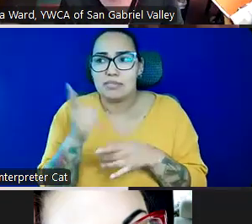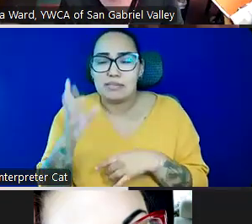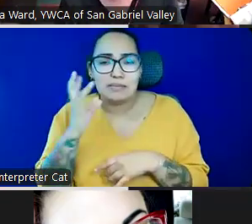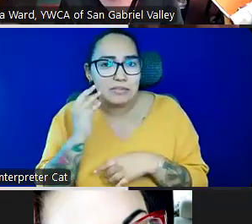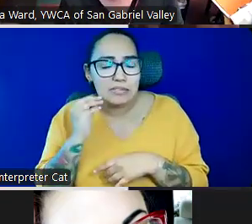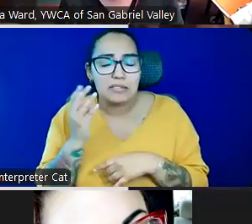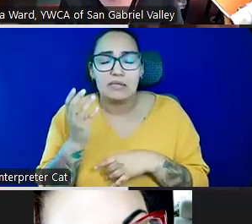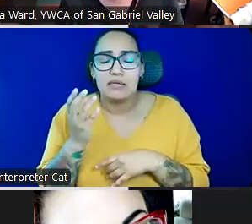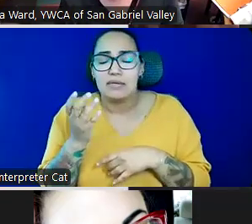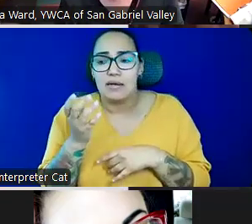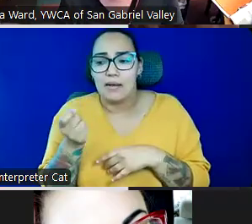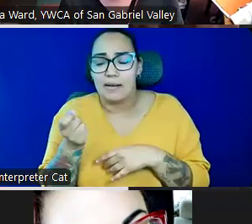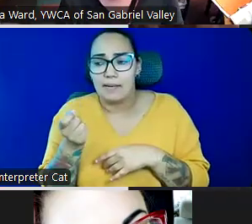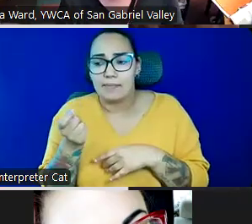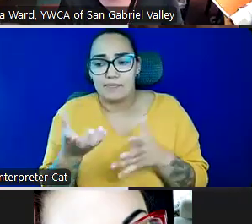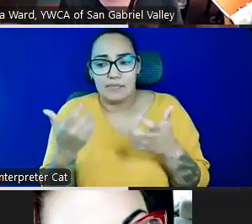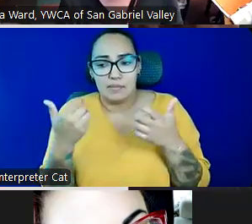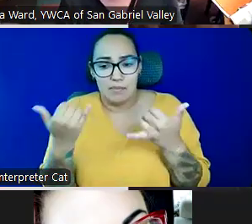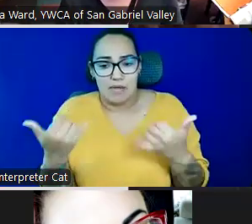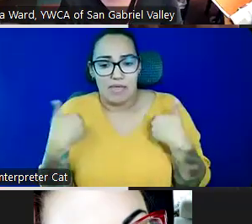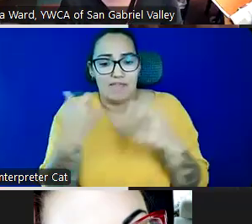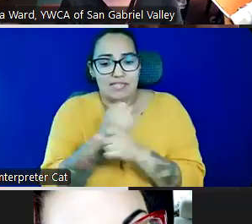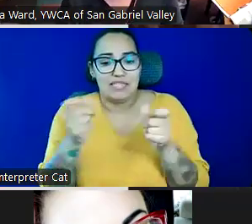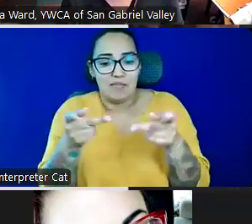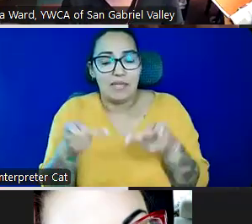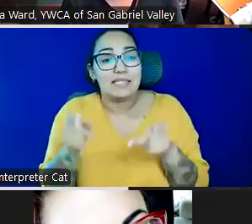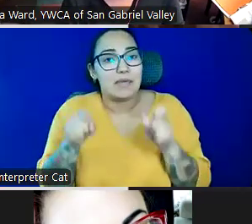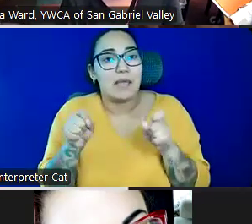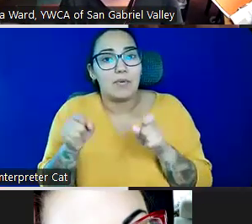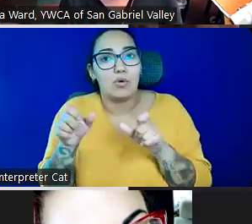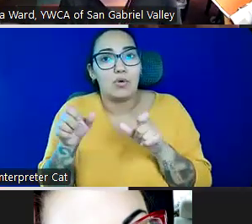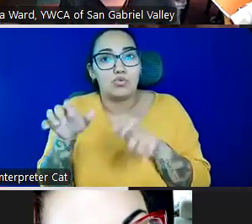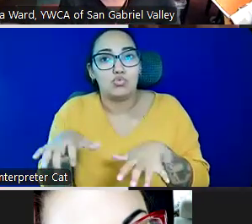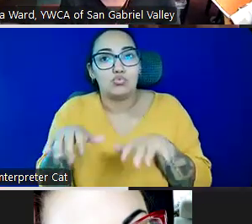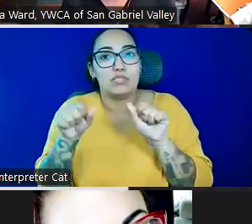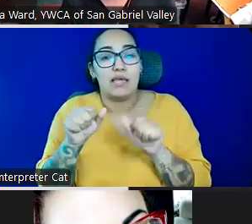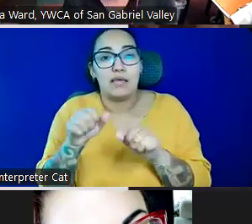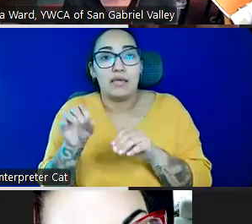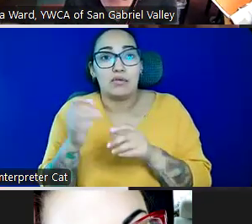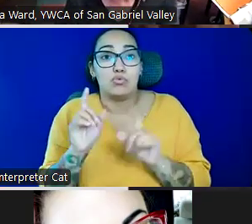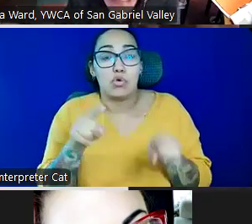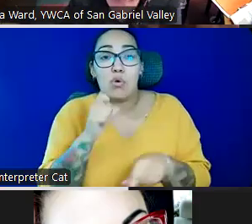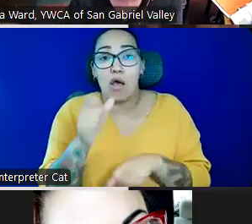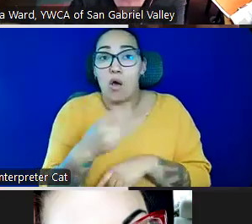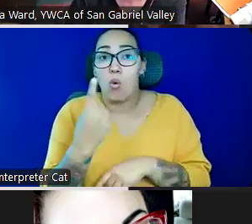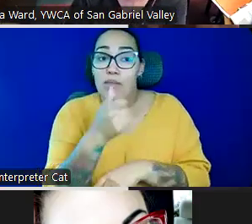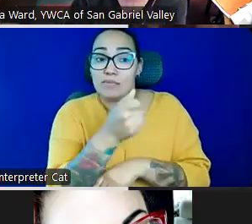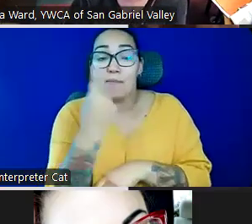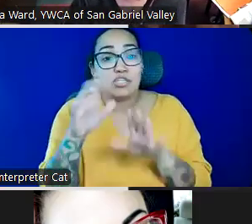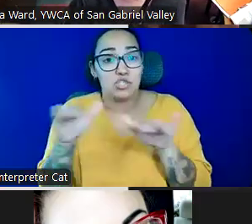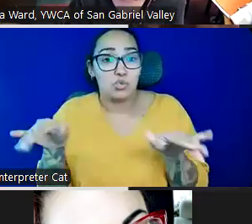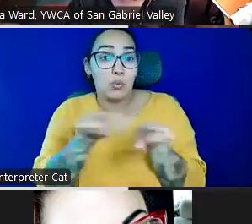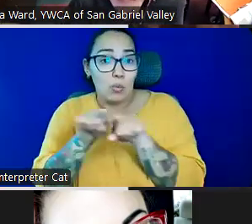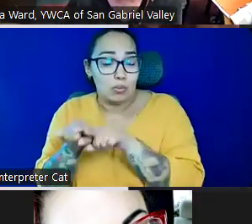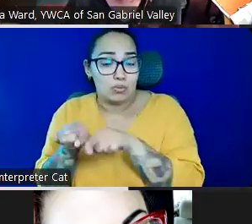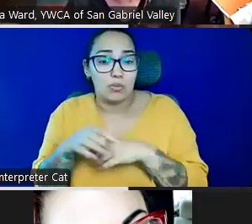and they have a safe place to be able to take not only themselves but their children as well.